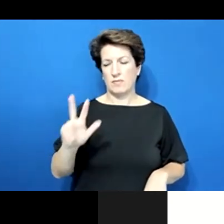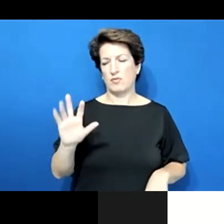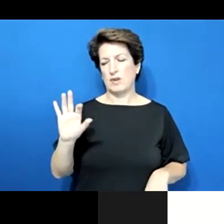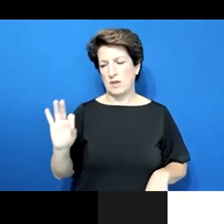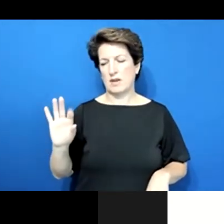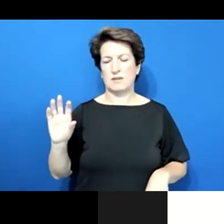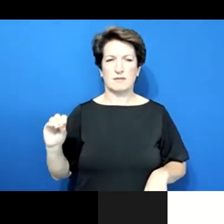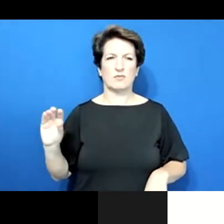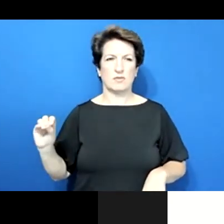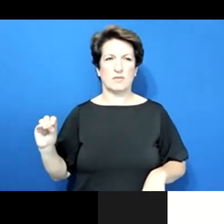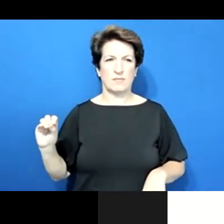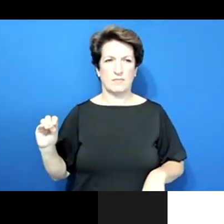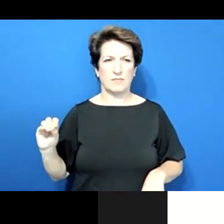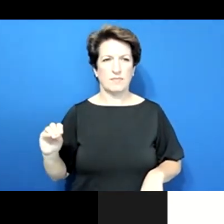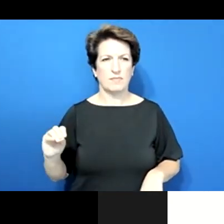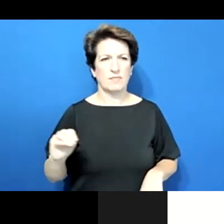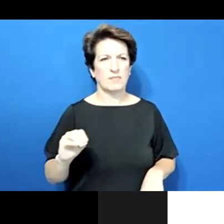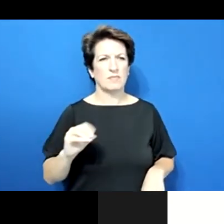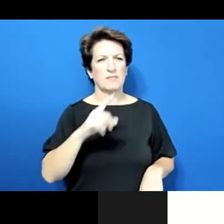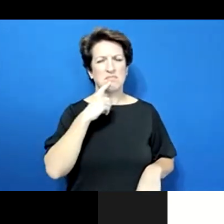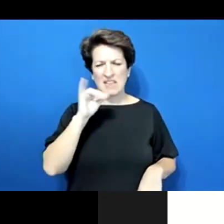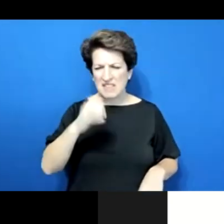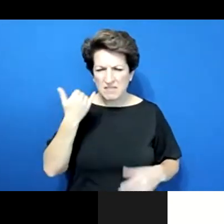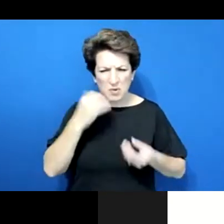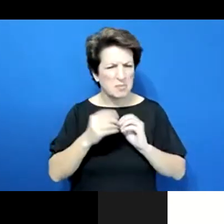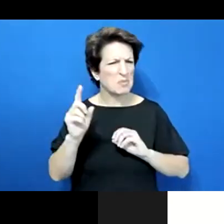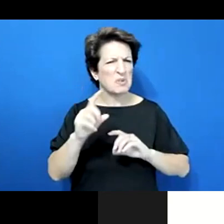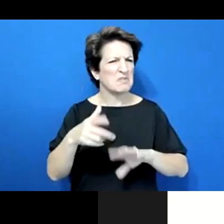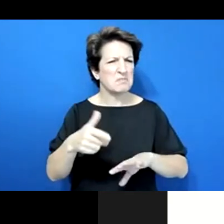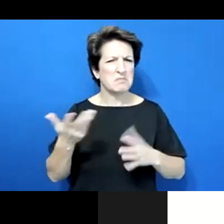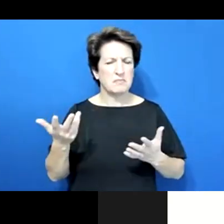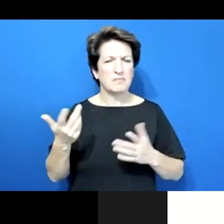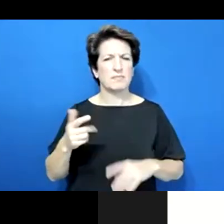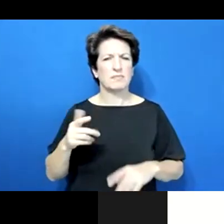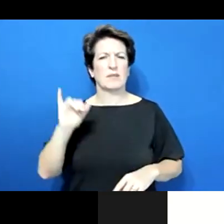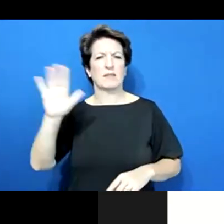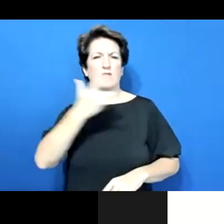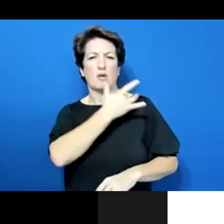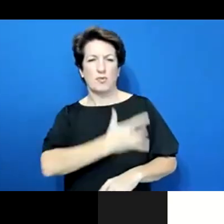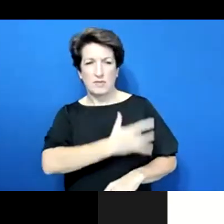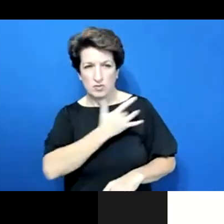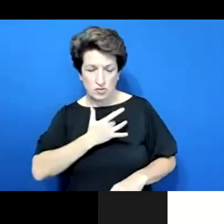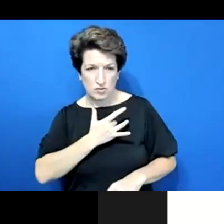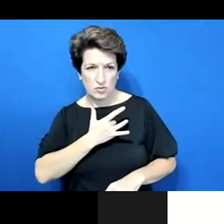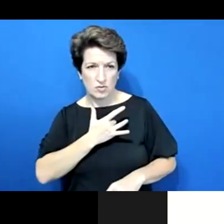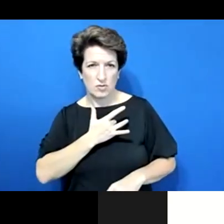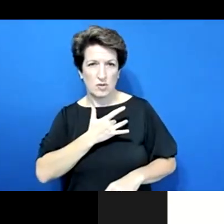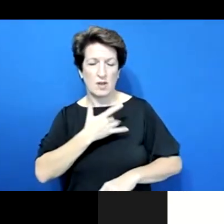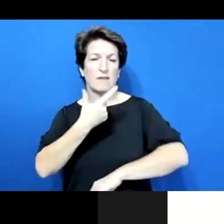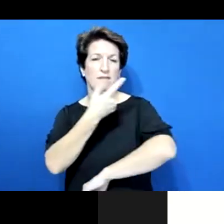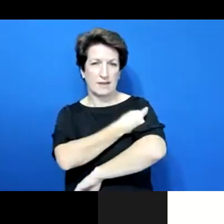3900. And what's that called again? It's the Provincial Vaccine